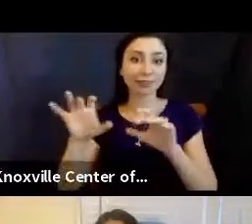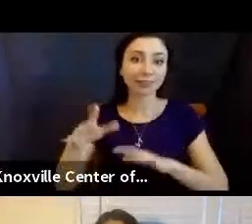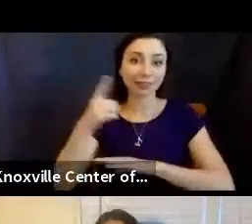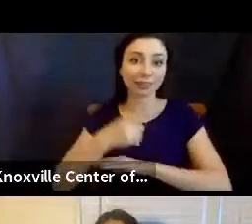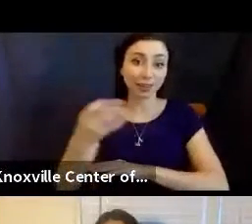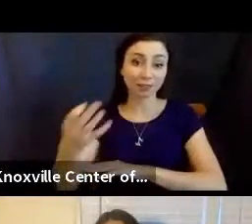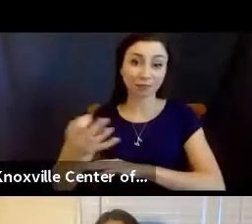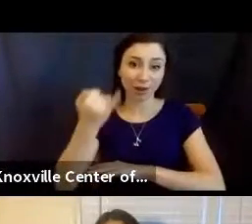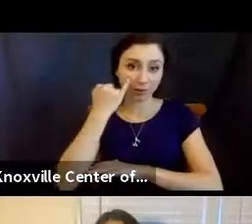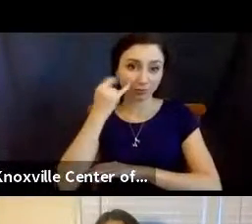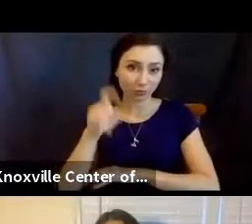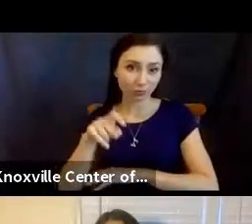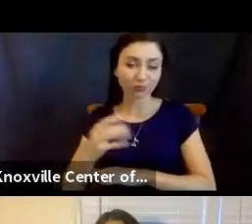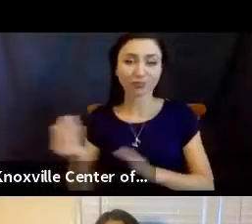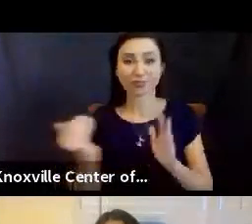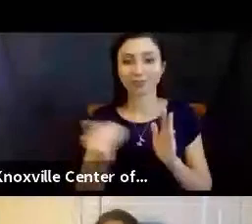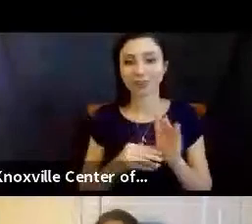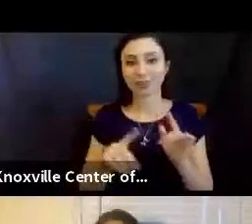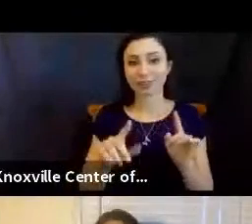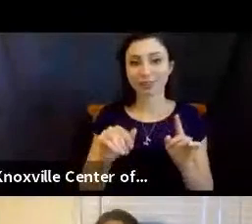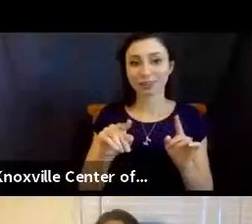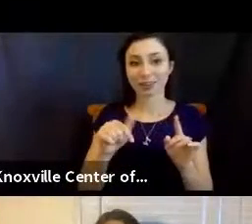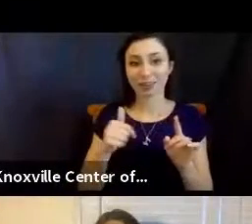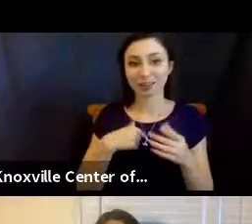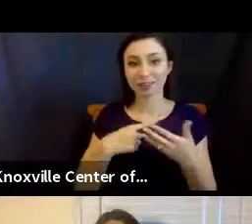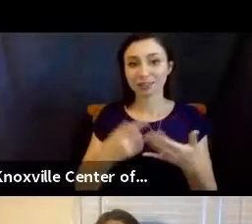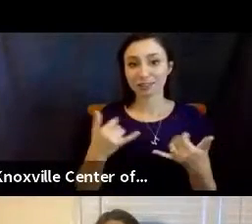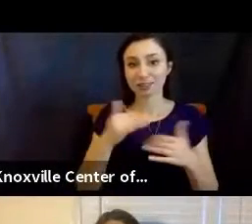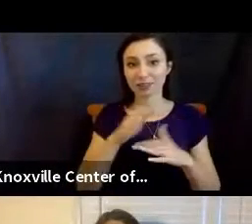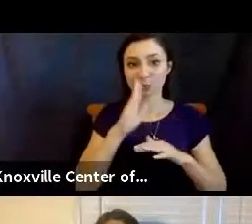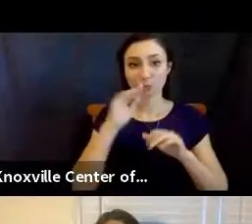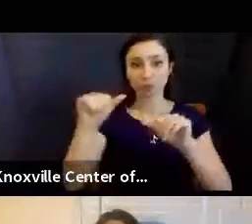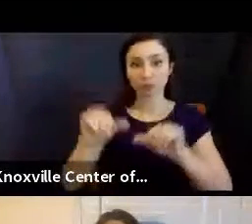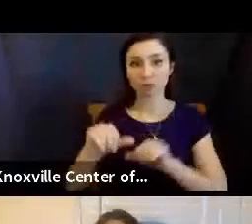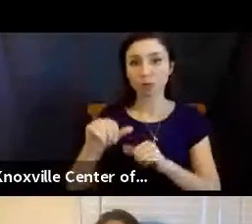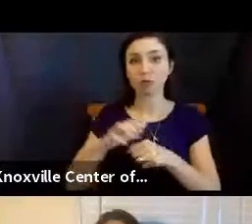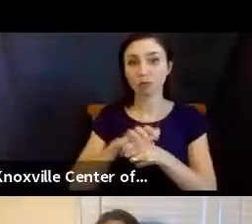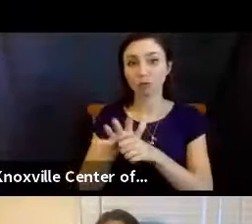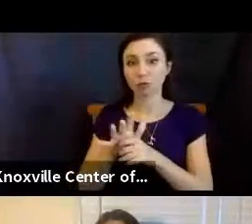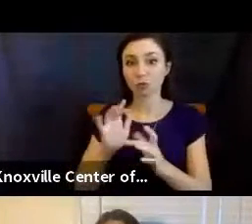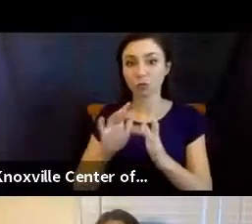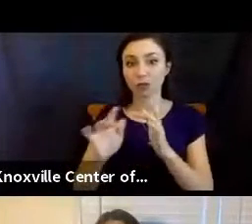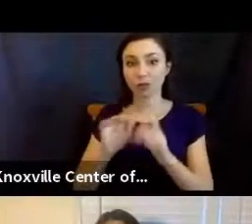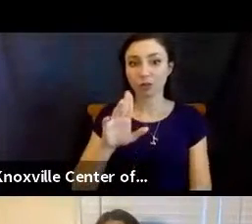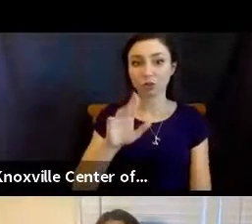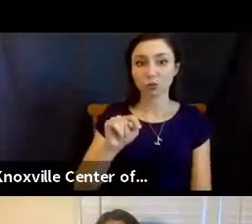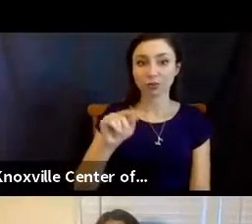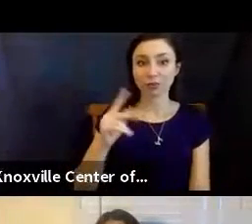the data I've discussed tonight will be posted at our coronavirus website at